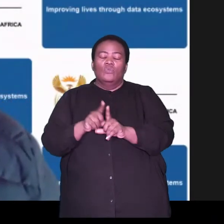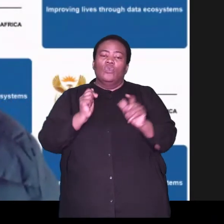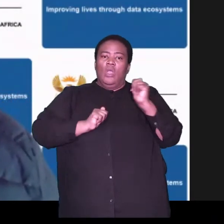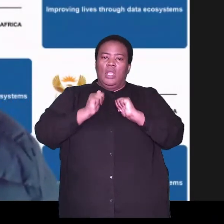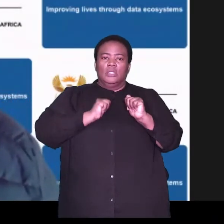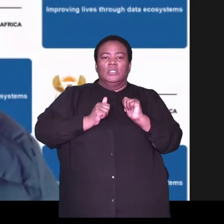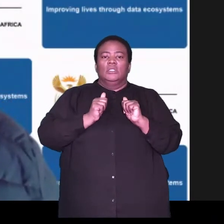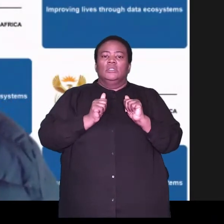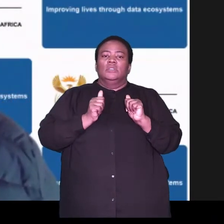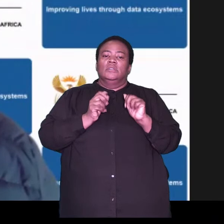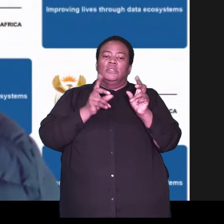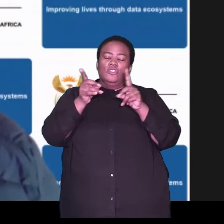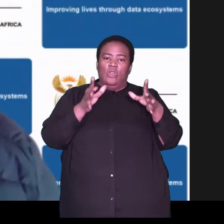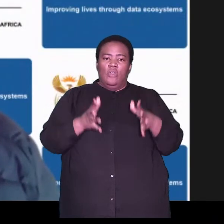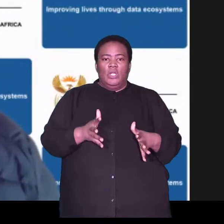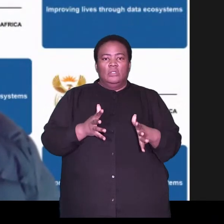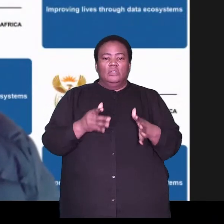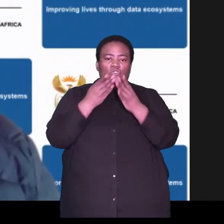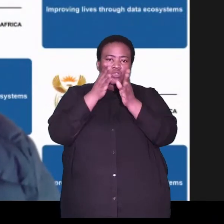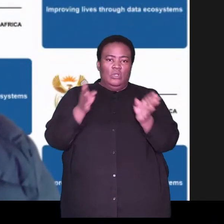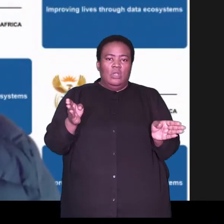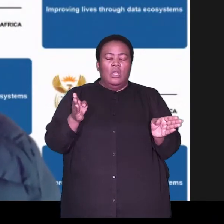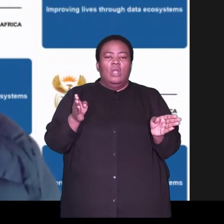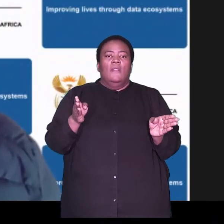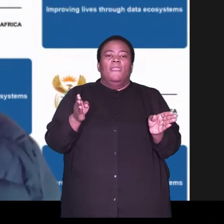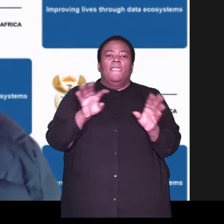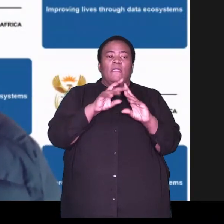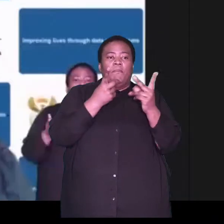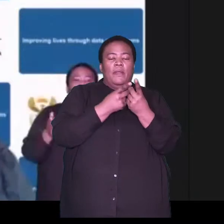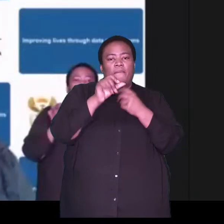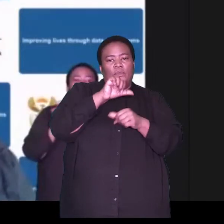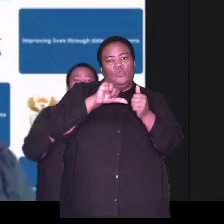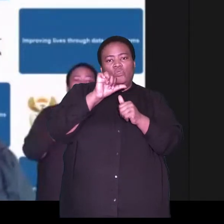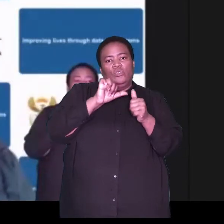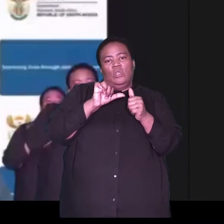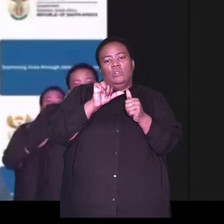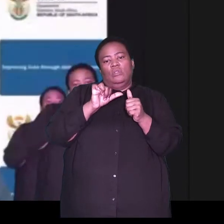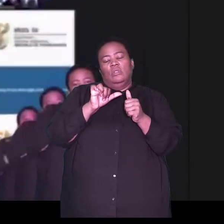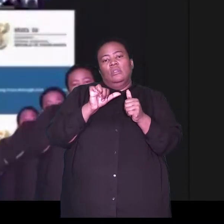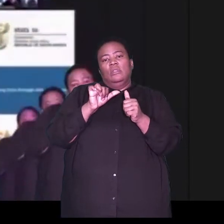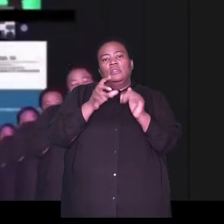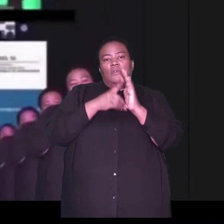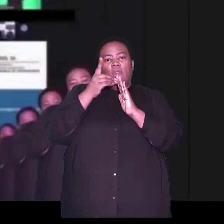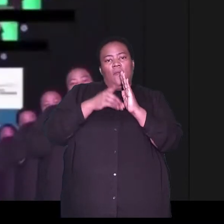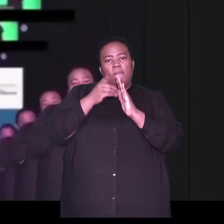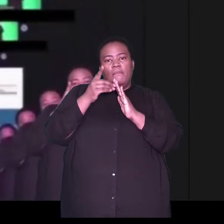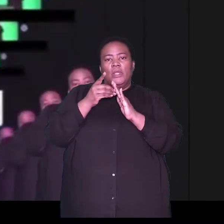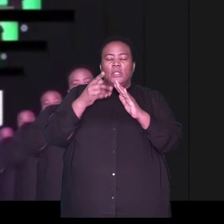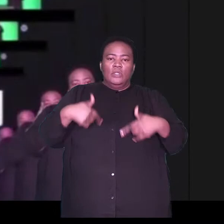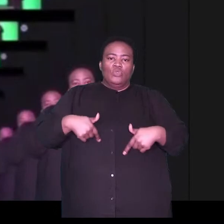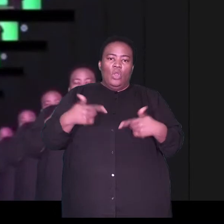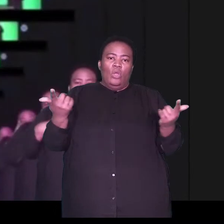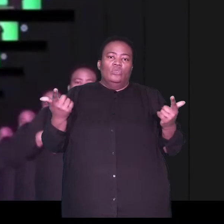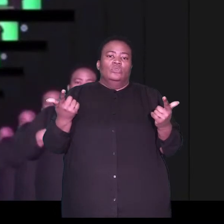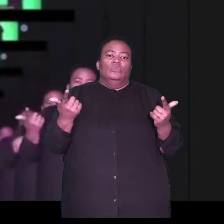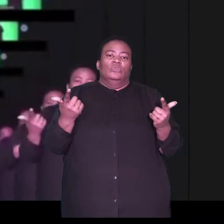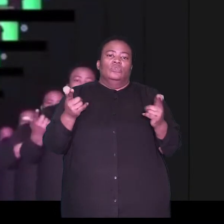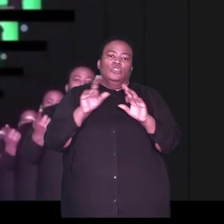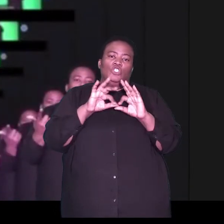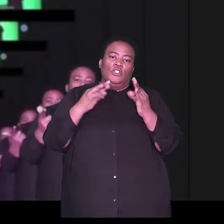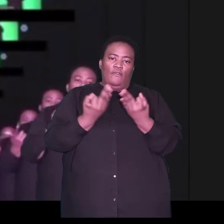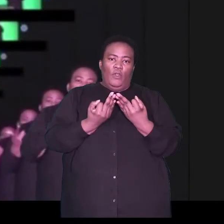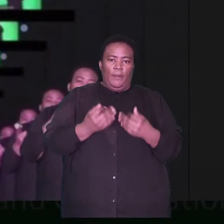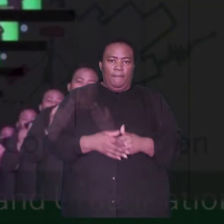Acting Director General of the Department of Social Development, to launch the Migration and Urbanization Forum.